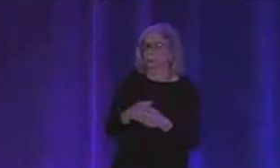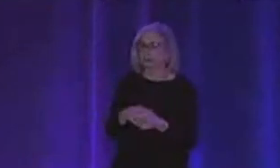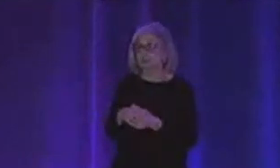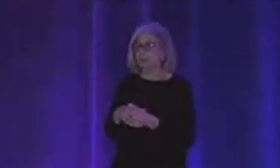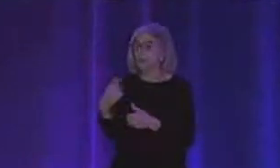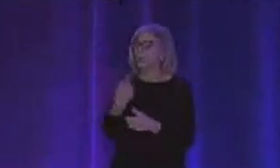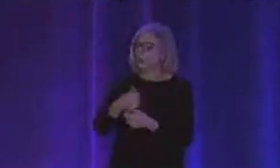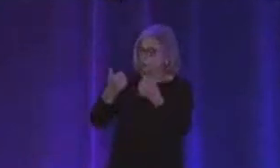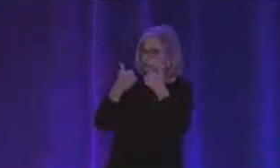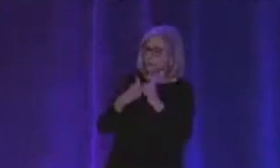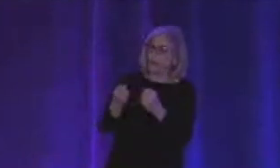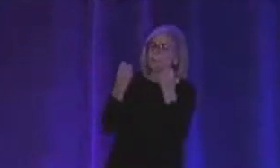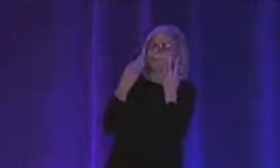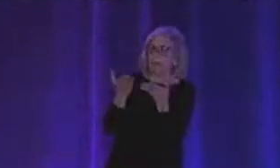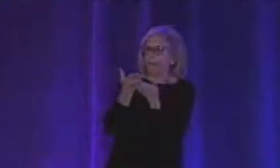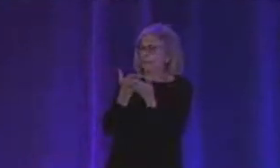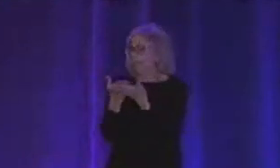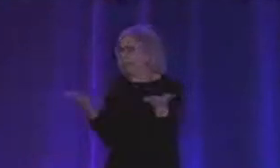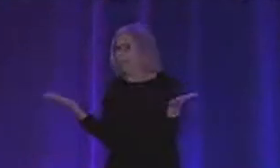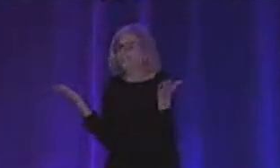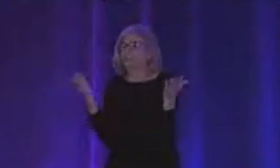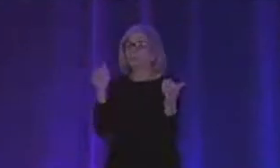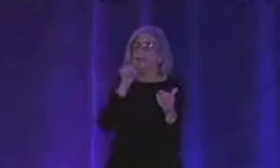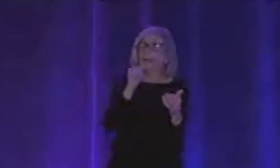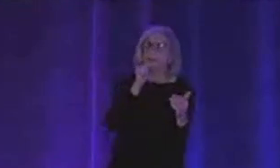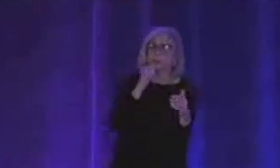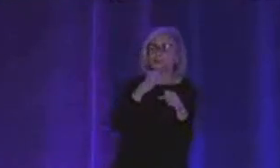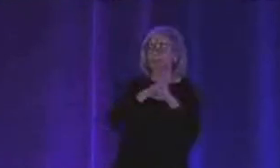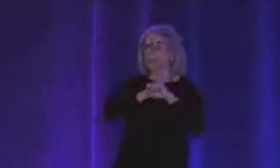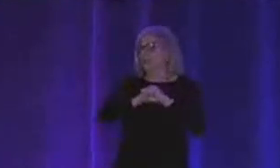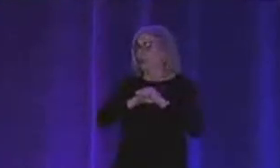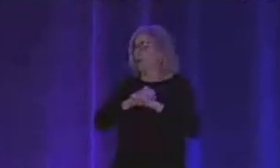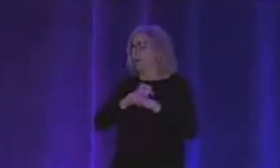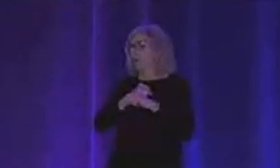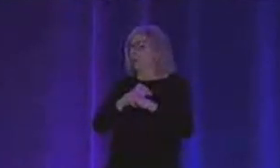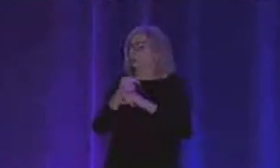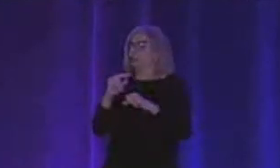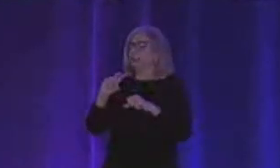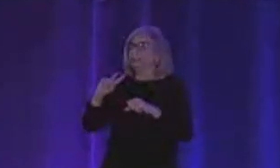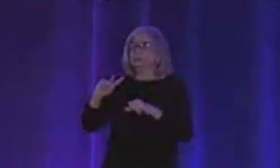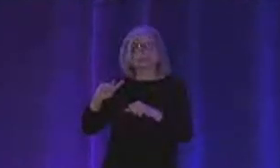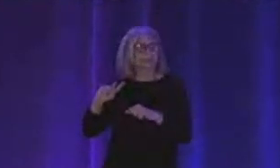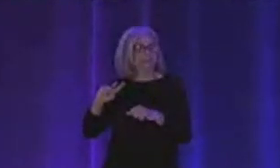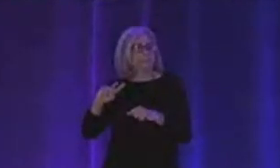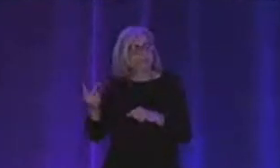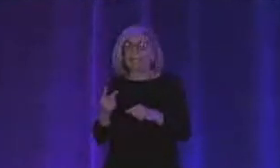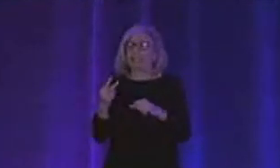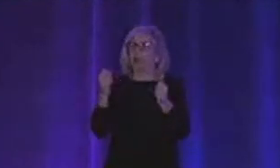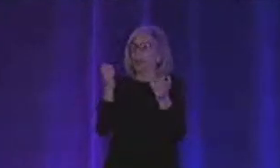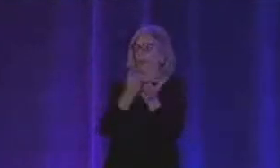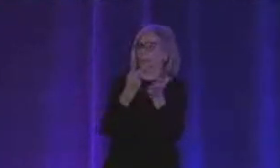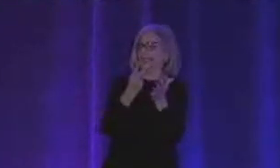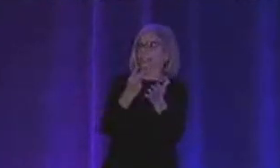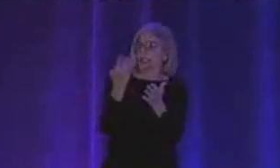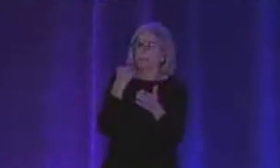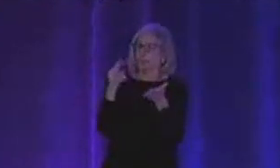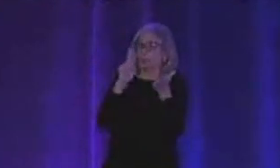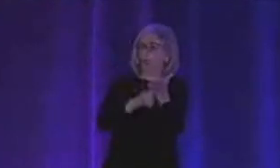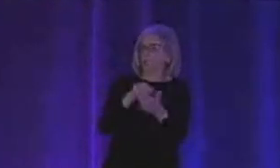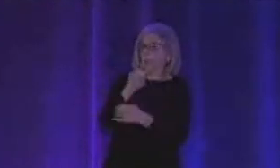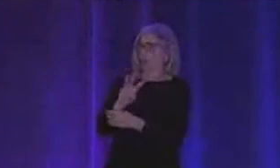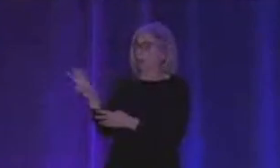And we've tried many different things to try to make passwords more secure. Like we use second factor authentication. So when you log into a